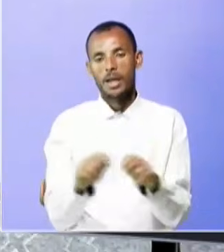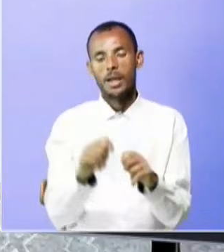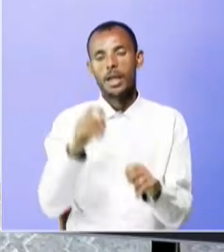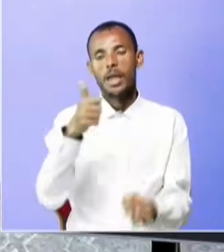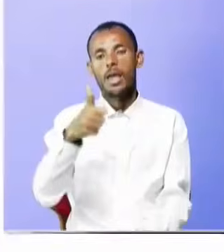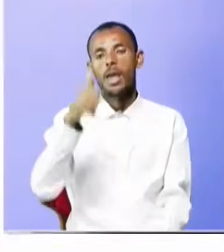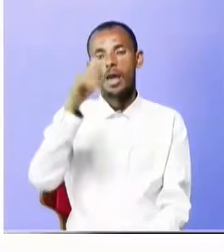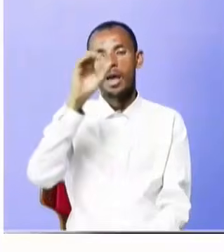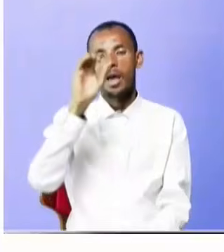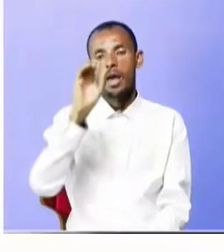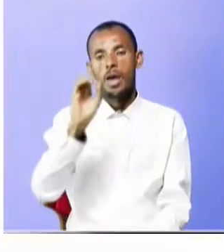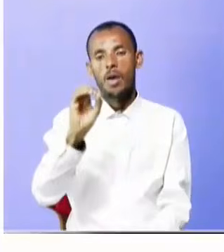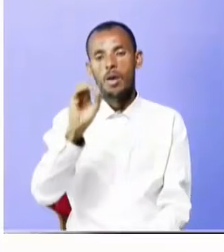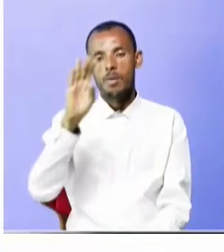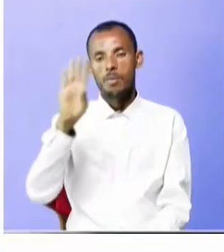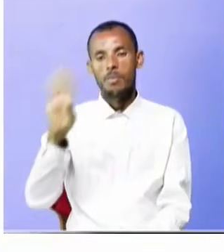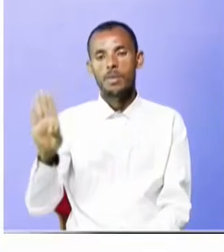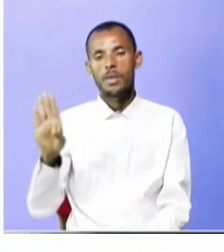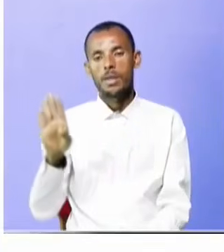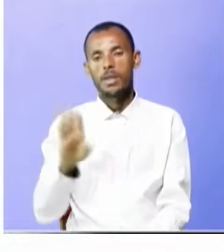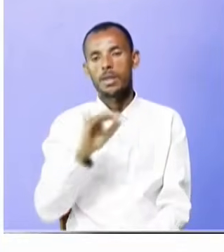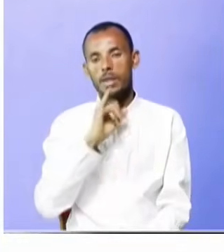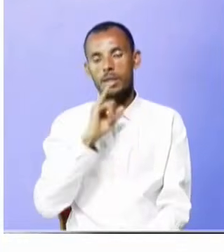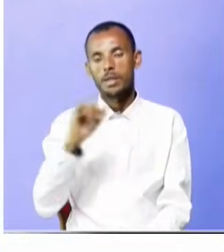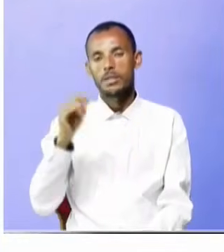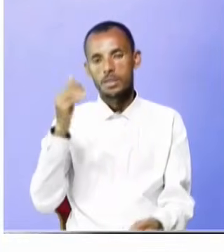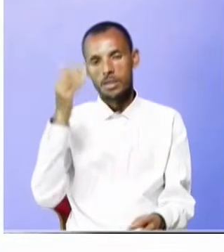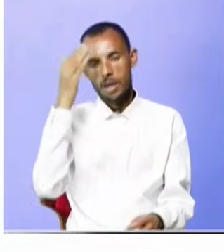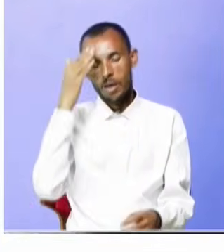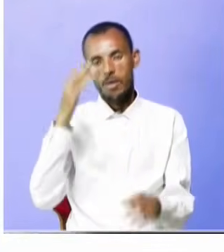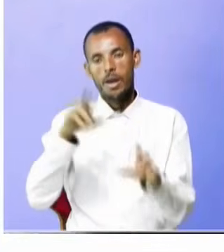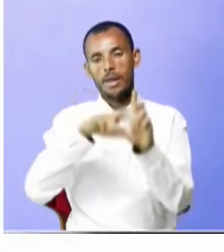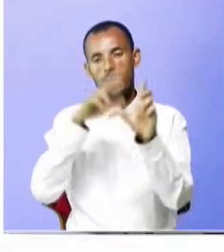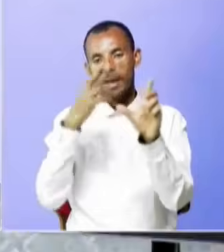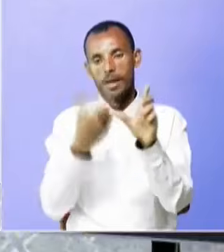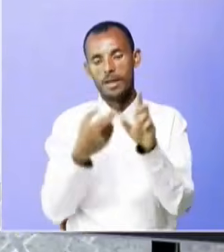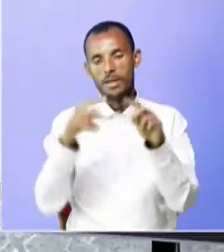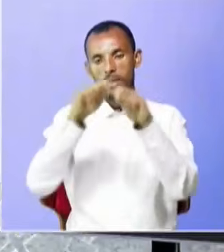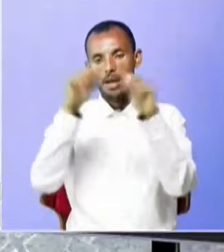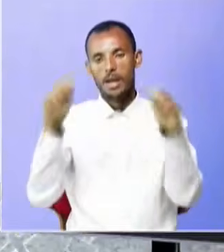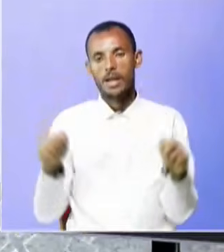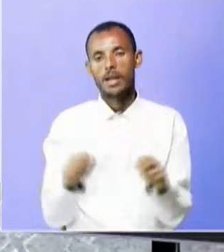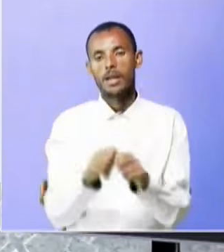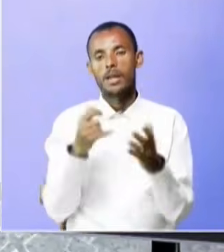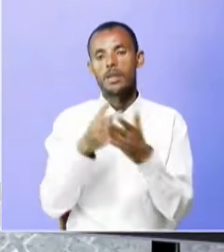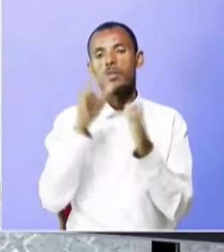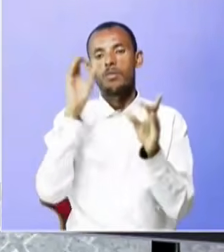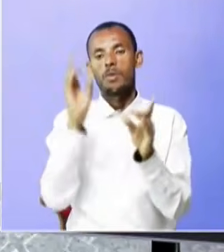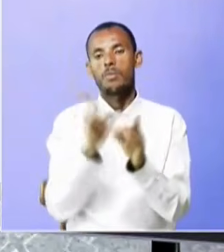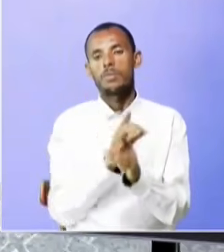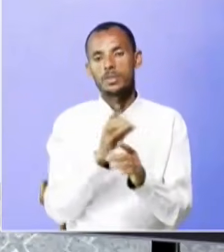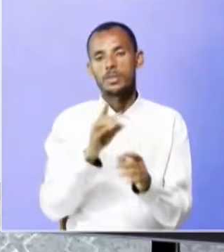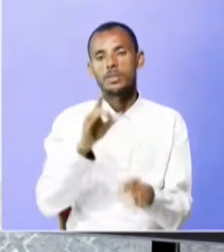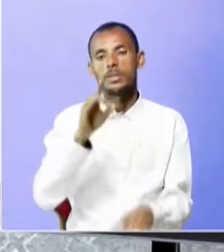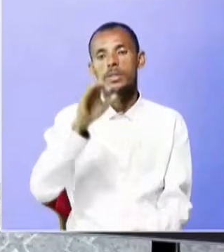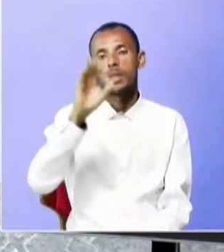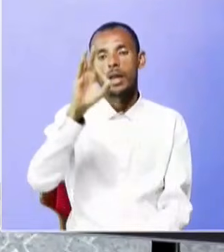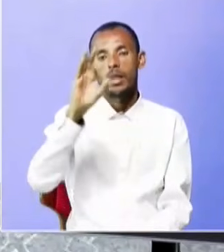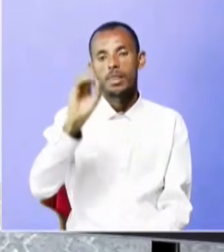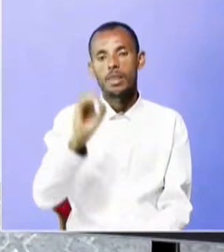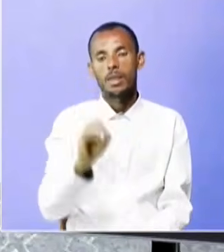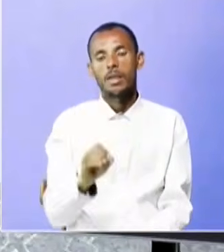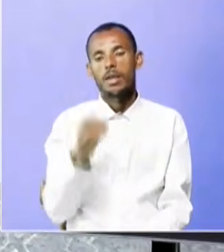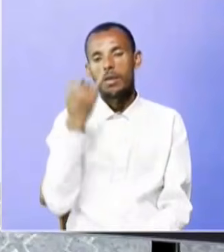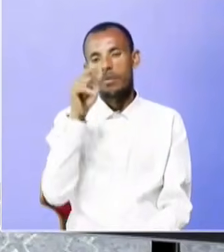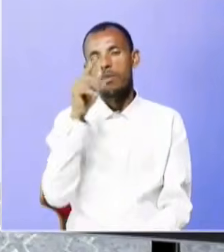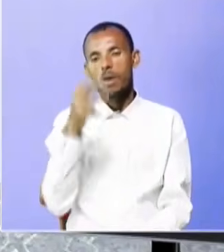Okay, triangle AOB is now a right angle triangle because it forms 90 at the center. If you have